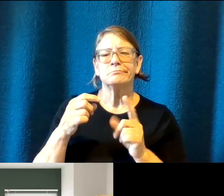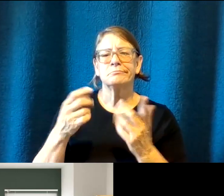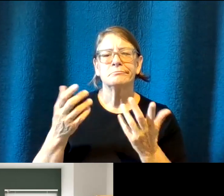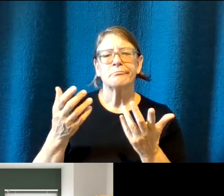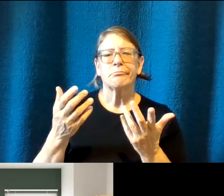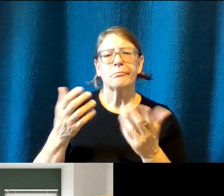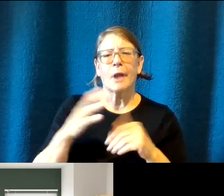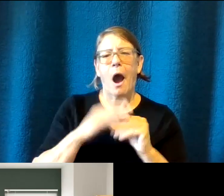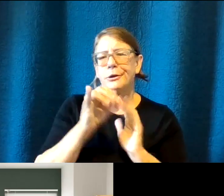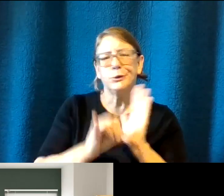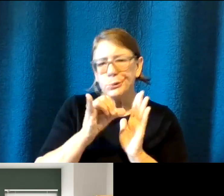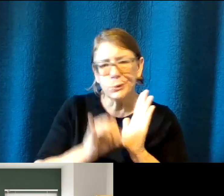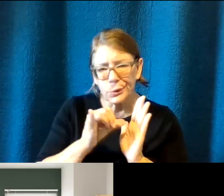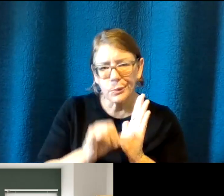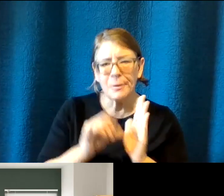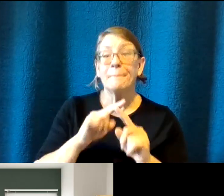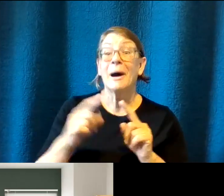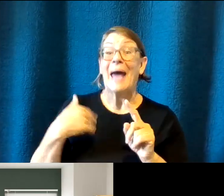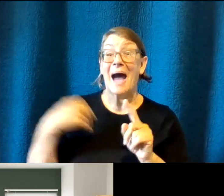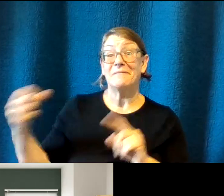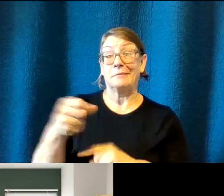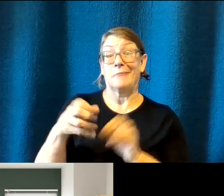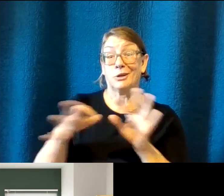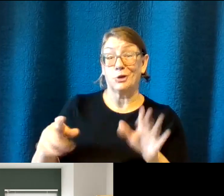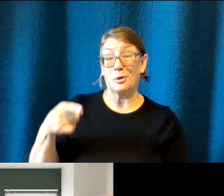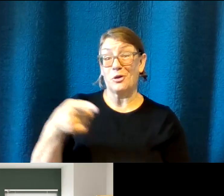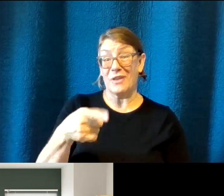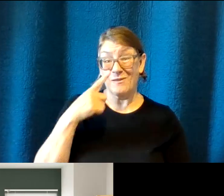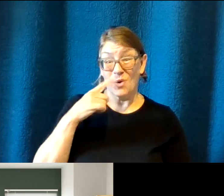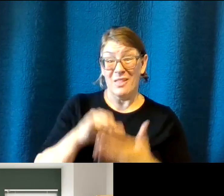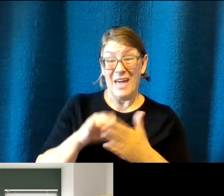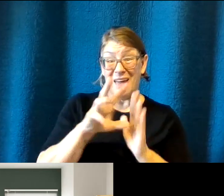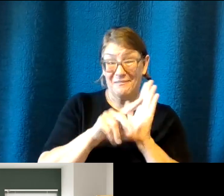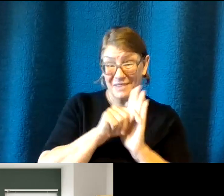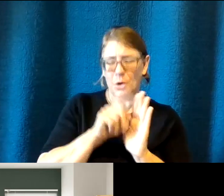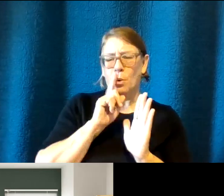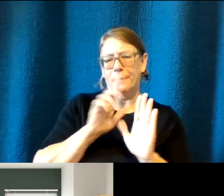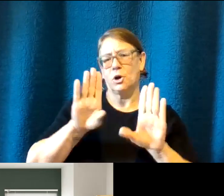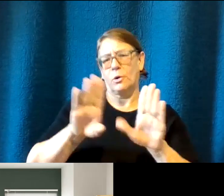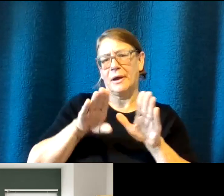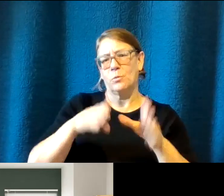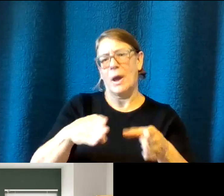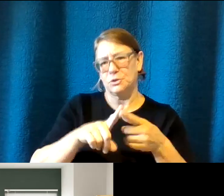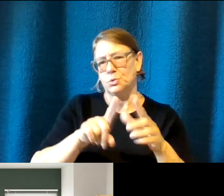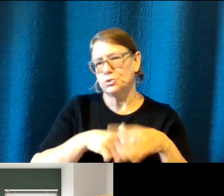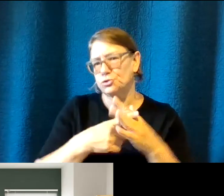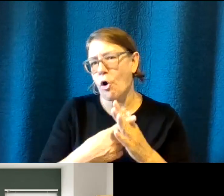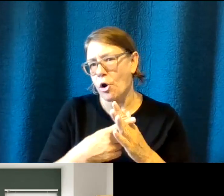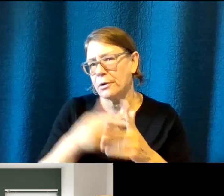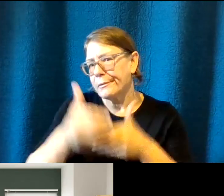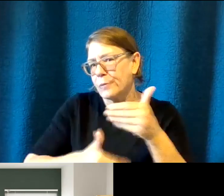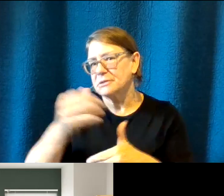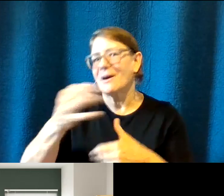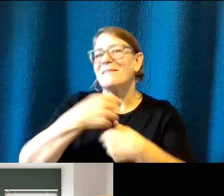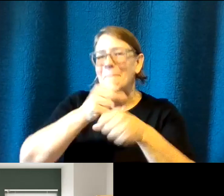channel, but having an interpreter there for that as well, I think will be a really great way to start, like we said, this process of